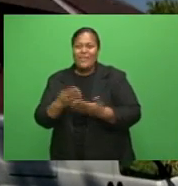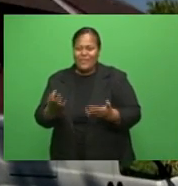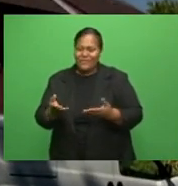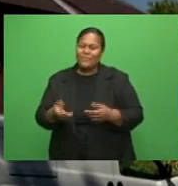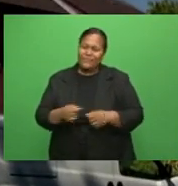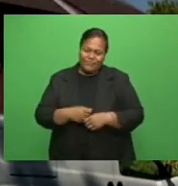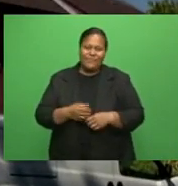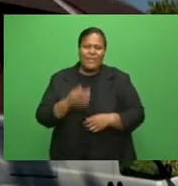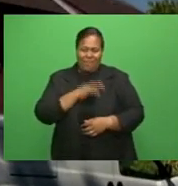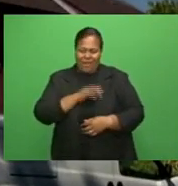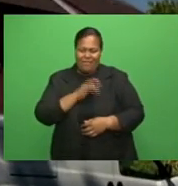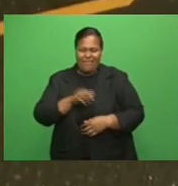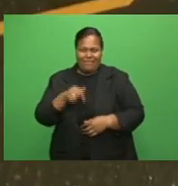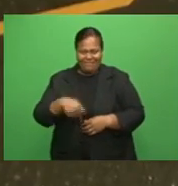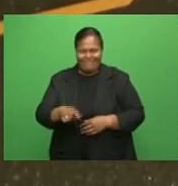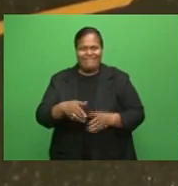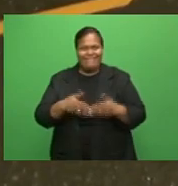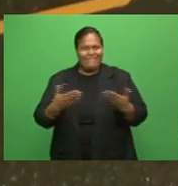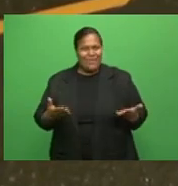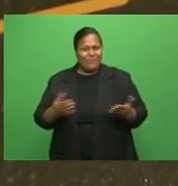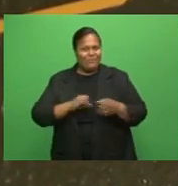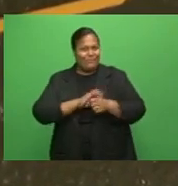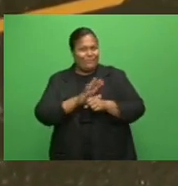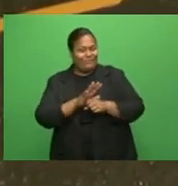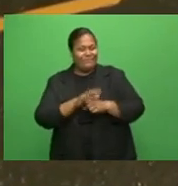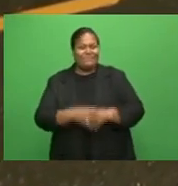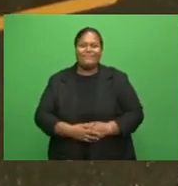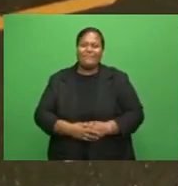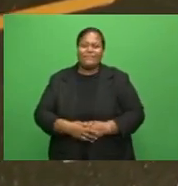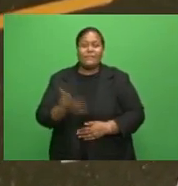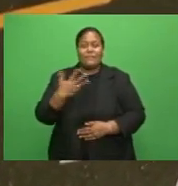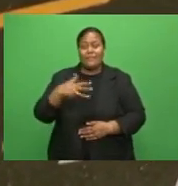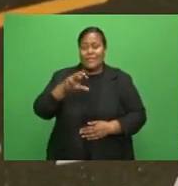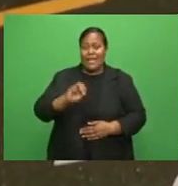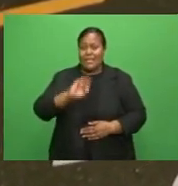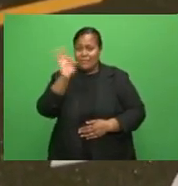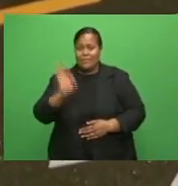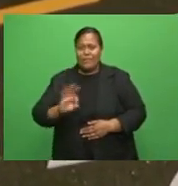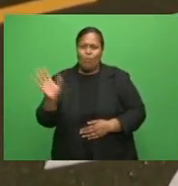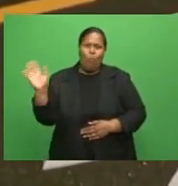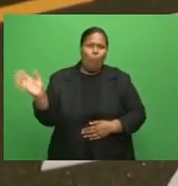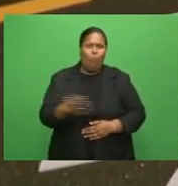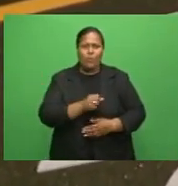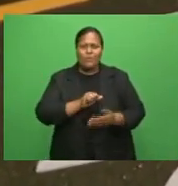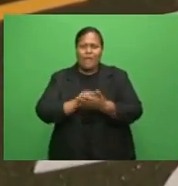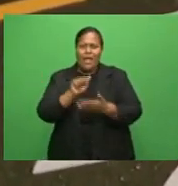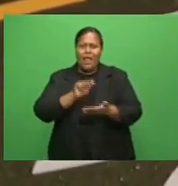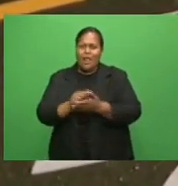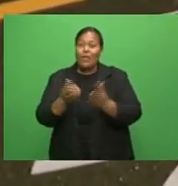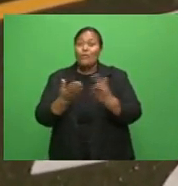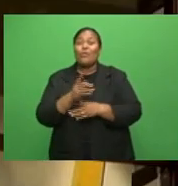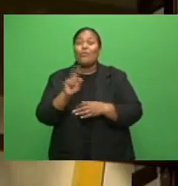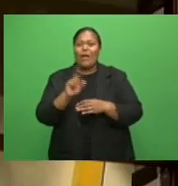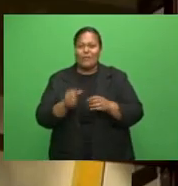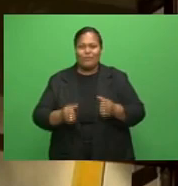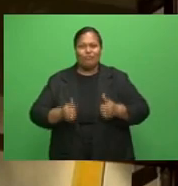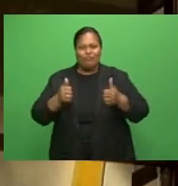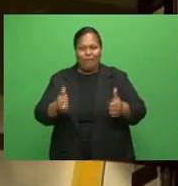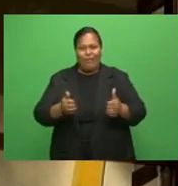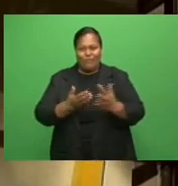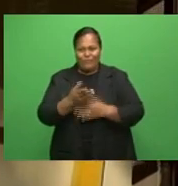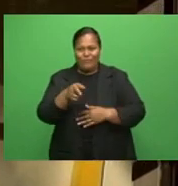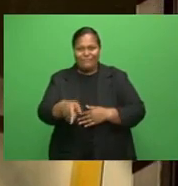through these uncertain times. Nearly 90% of all U.S. sales came through the drive-through. Like